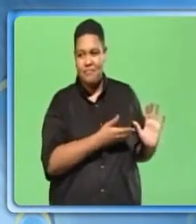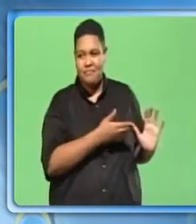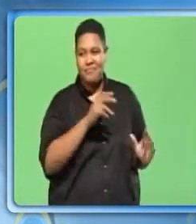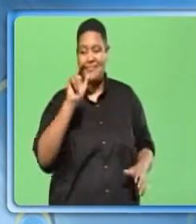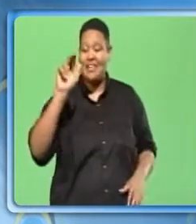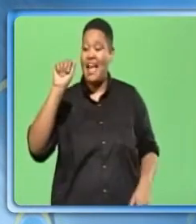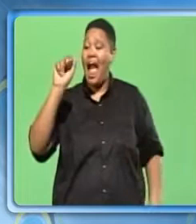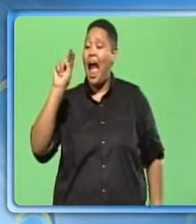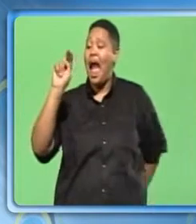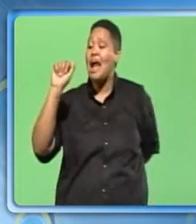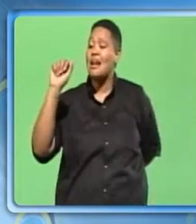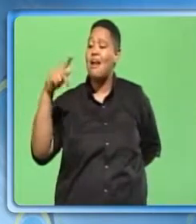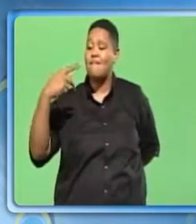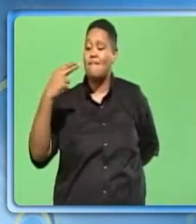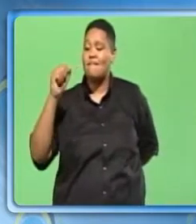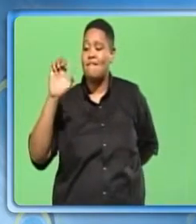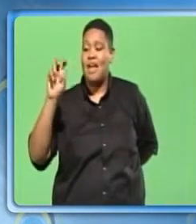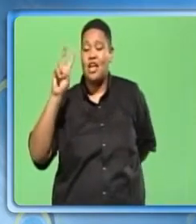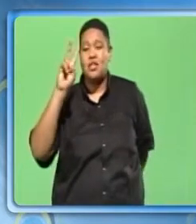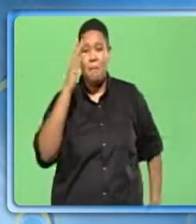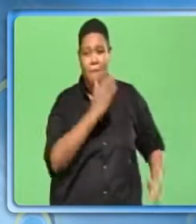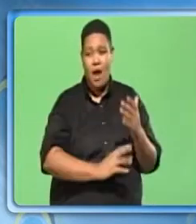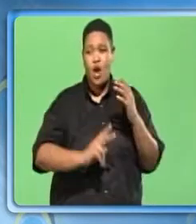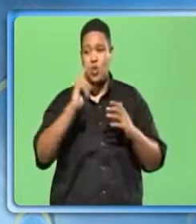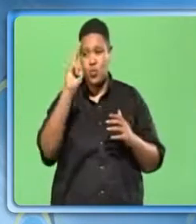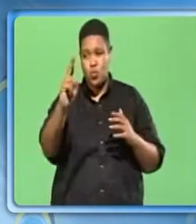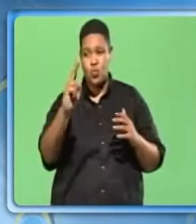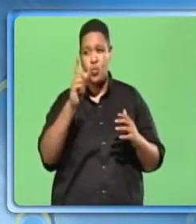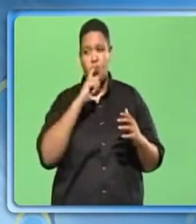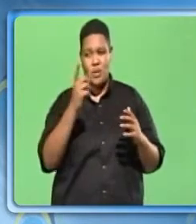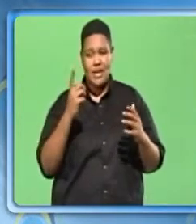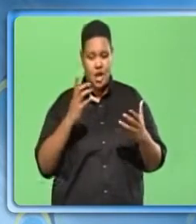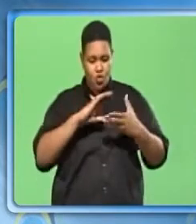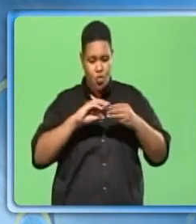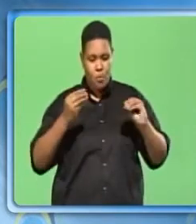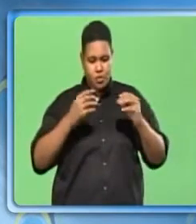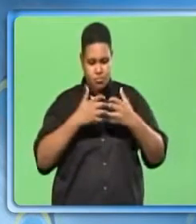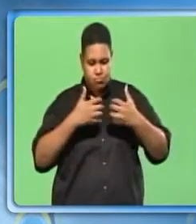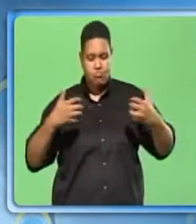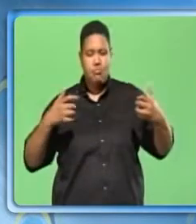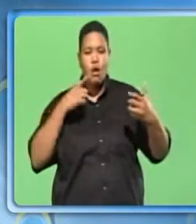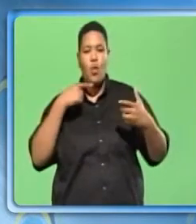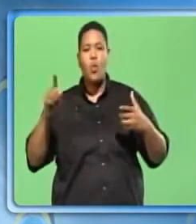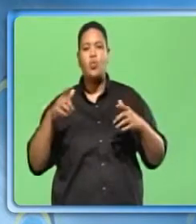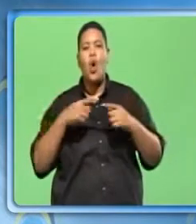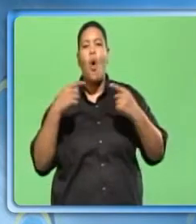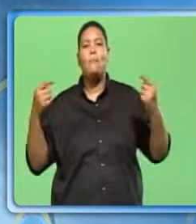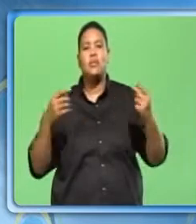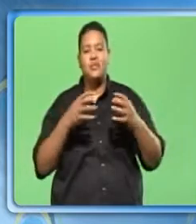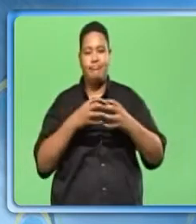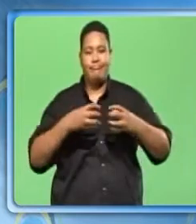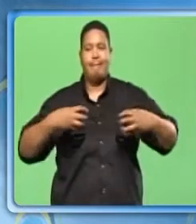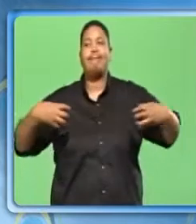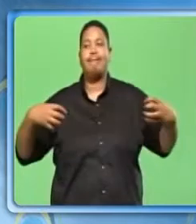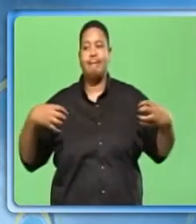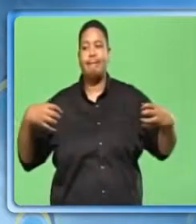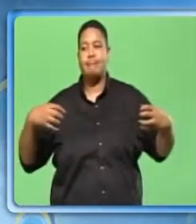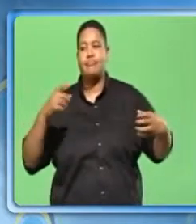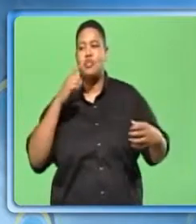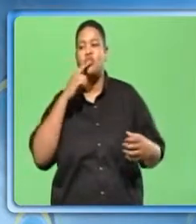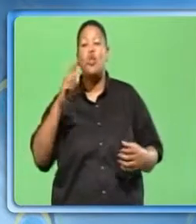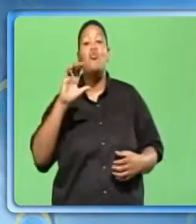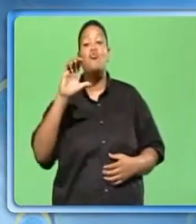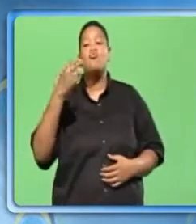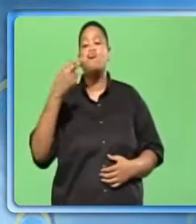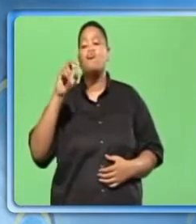By anaphase 2, chromatids part company and migrate to opposite poles of the cell. Note, the chromatids become